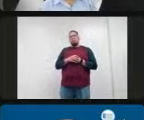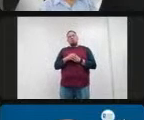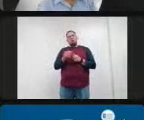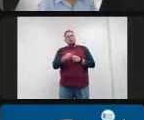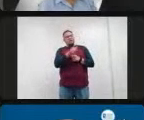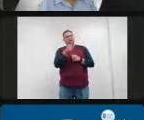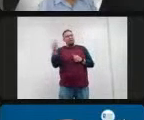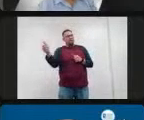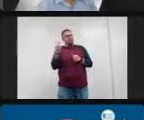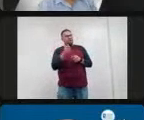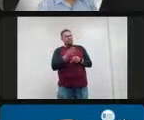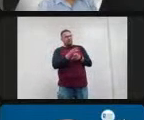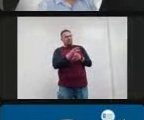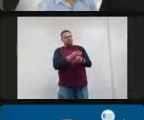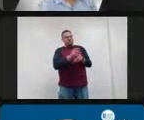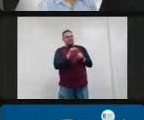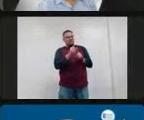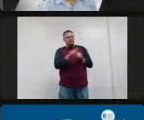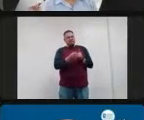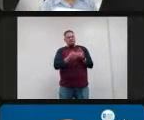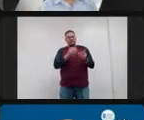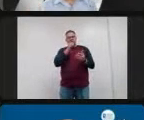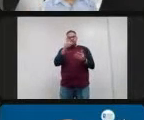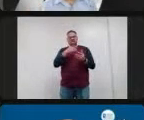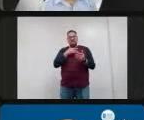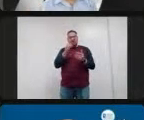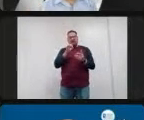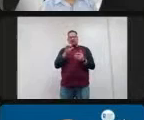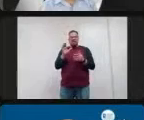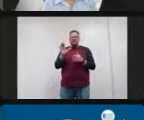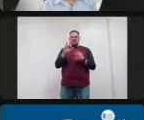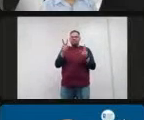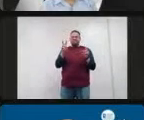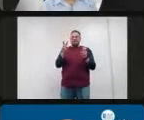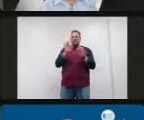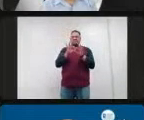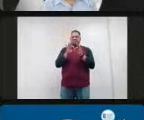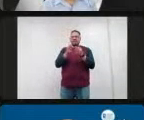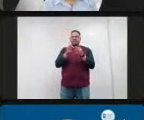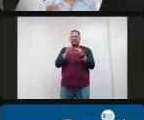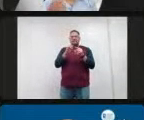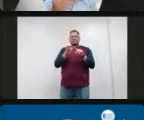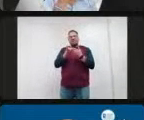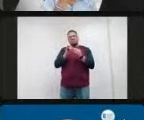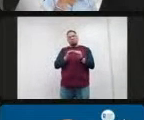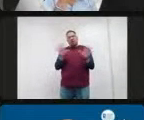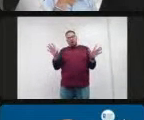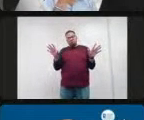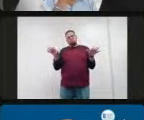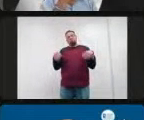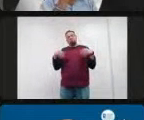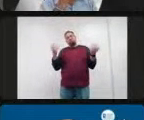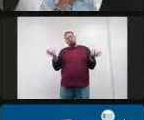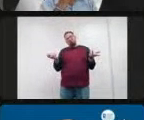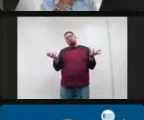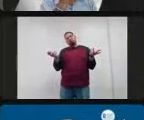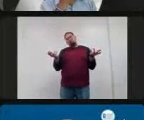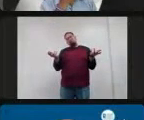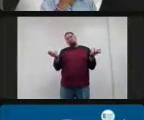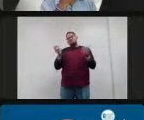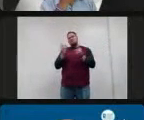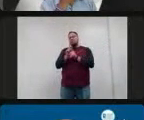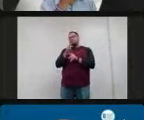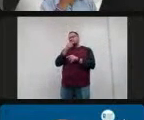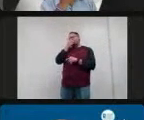situations where they might not feel like it's their family, but it is pretty broad. I'm also